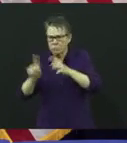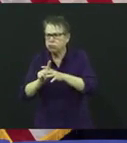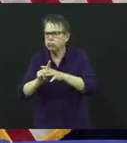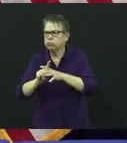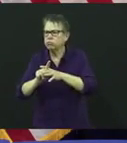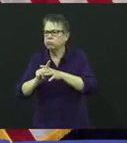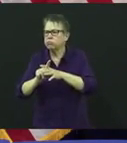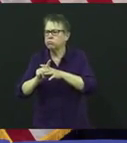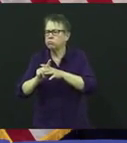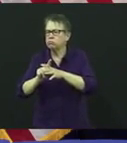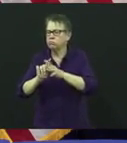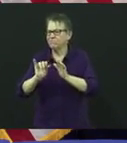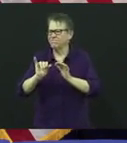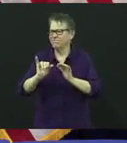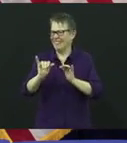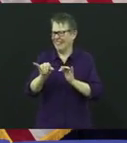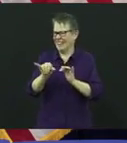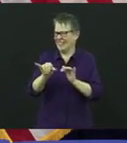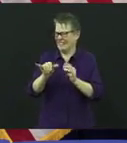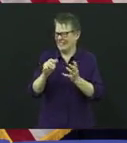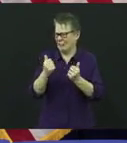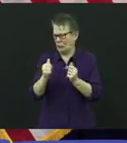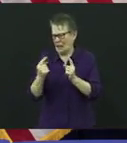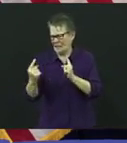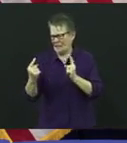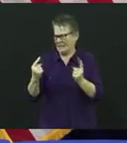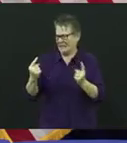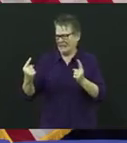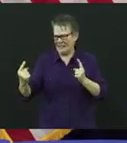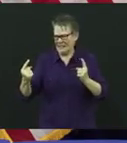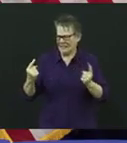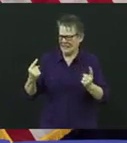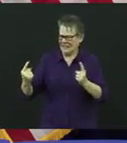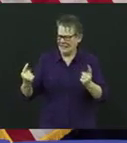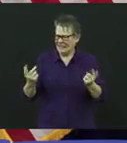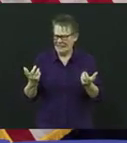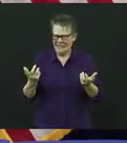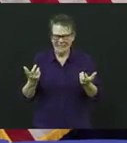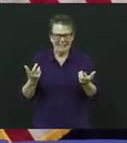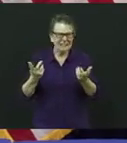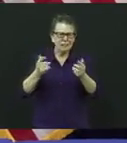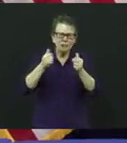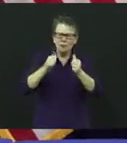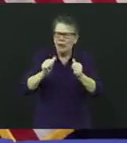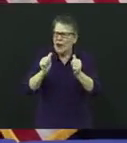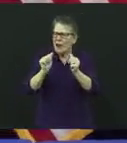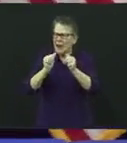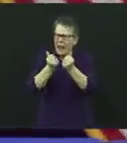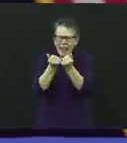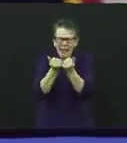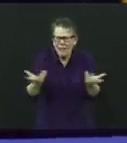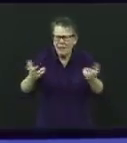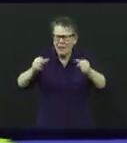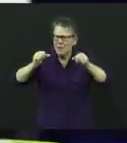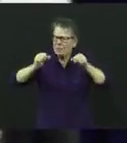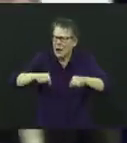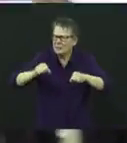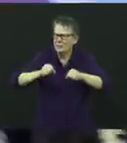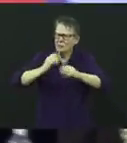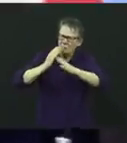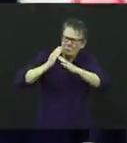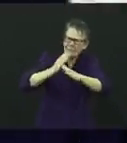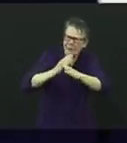doing everything we can. We have the chart today? We do. Again, I want to remind everybody, we're doing everything we can to lessen the